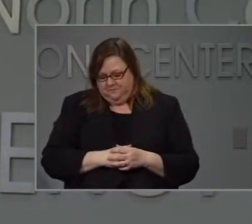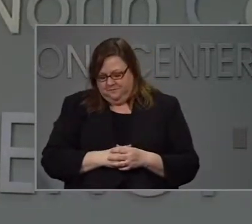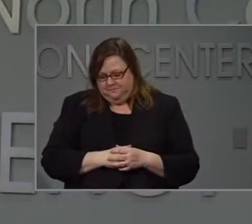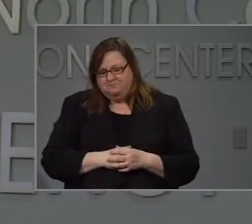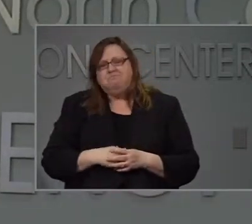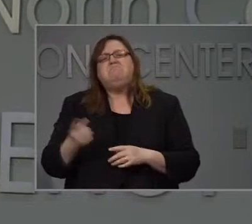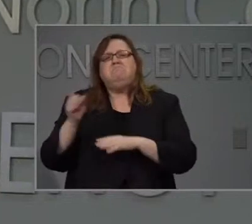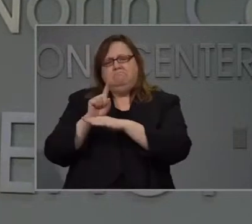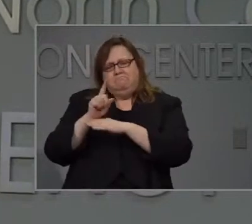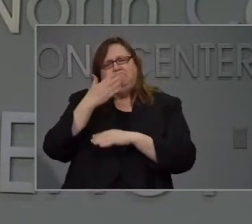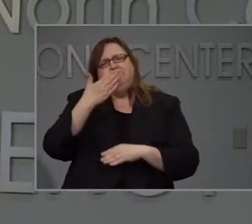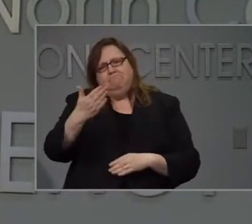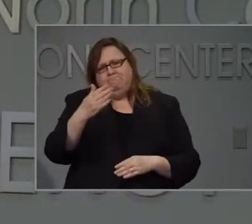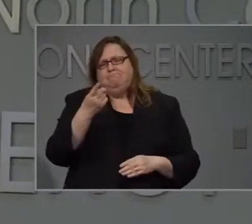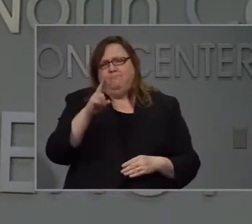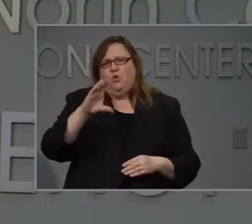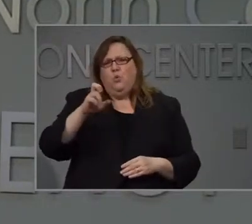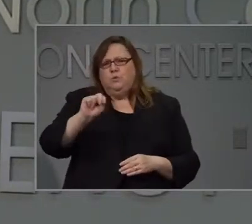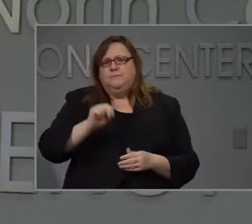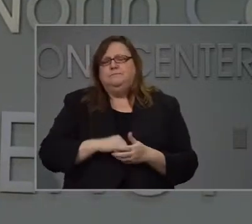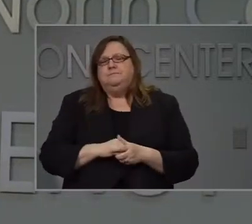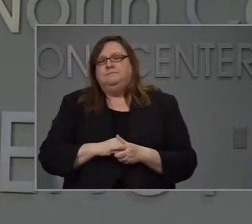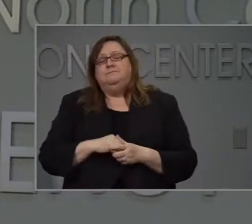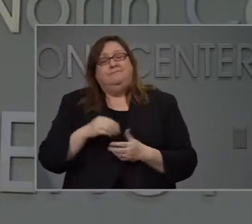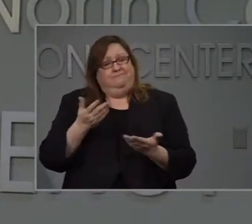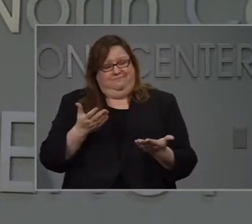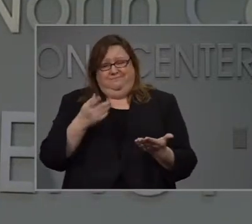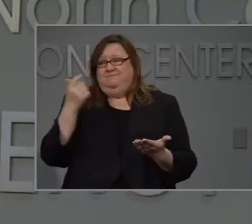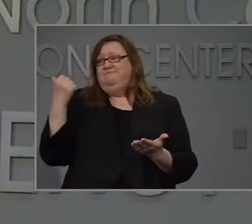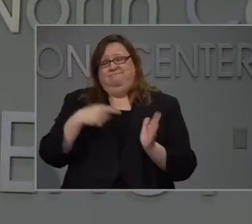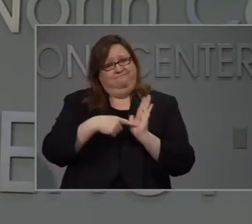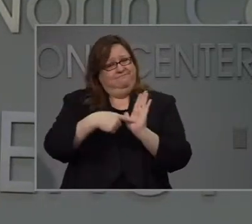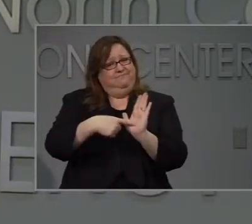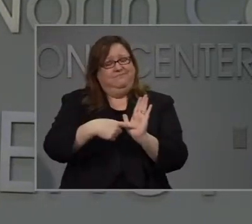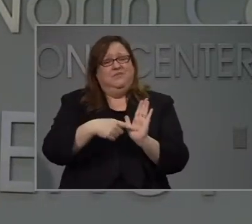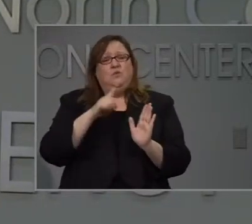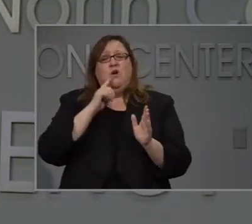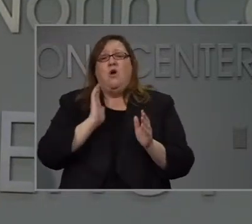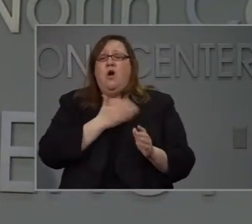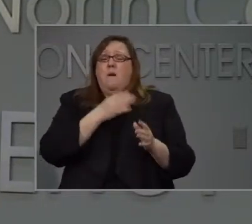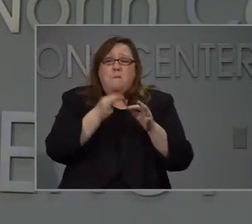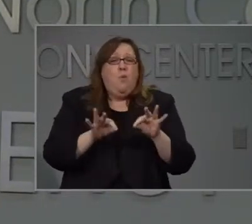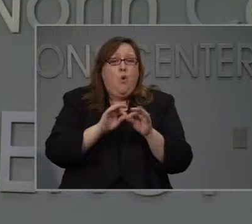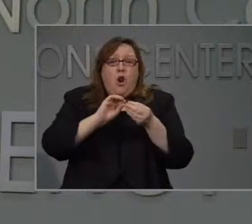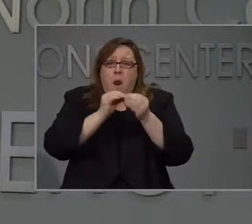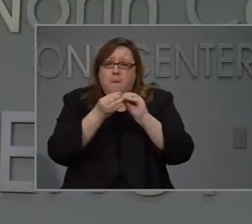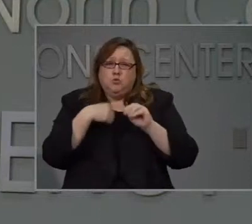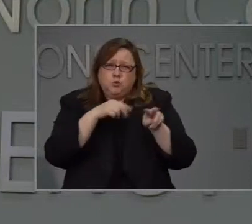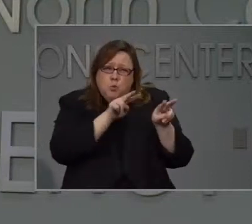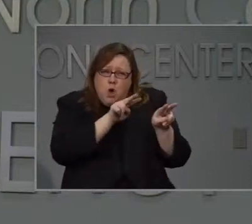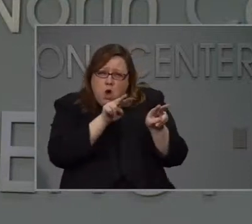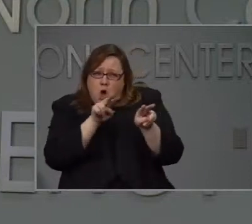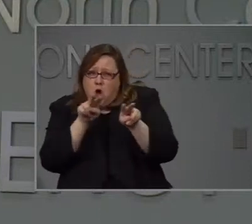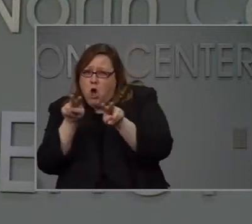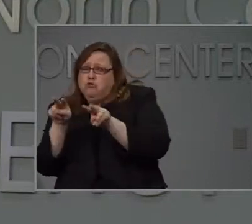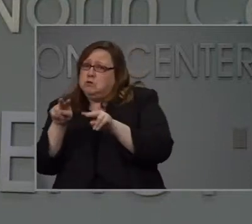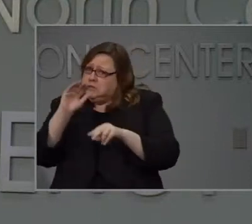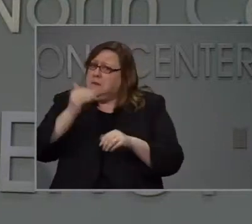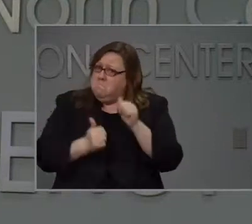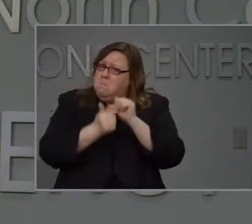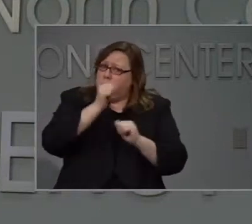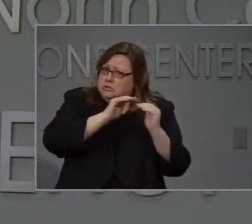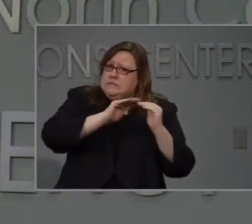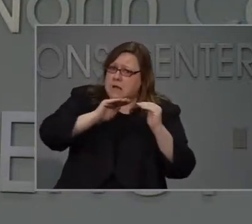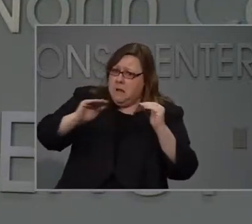Thank you, Dr. Cohen. As you can see, our key indicators and trends are mostly stable. We're increasing